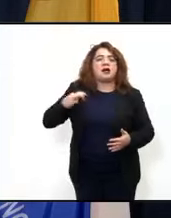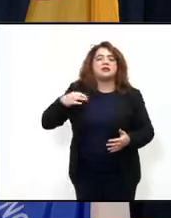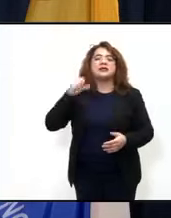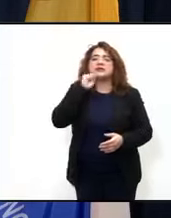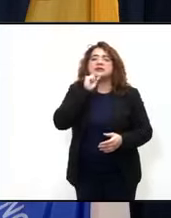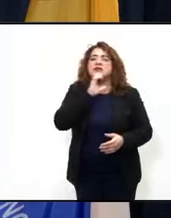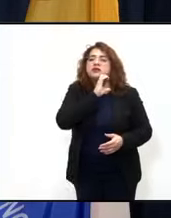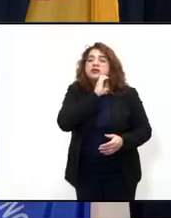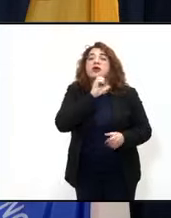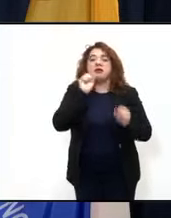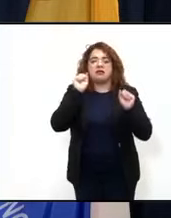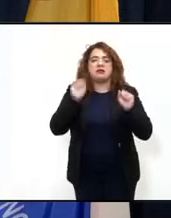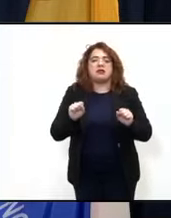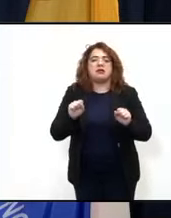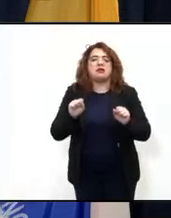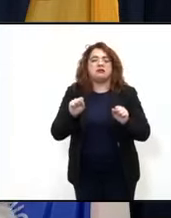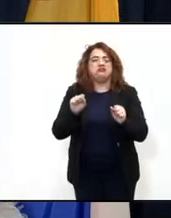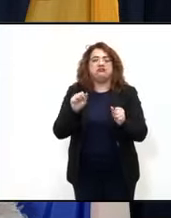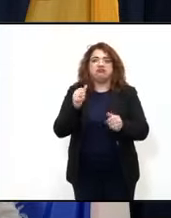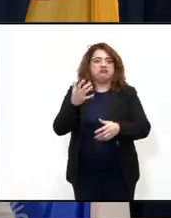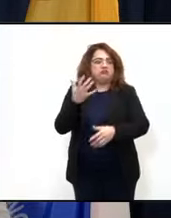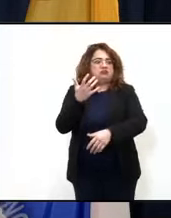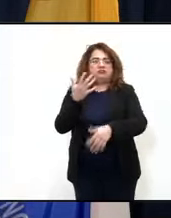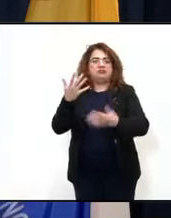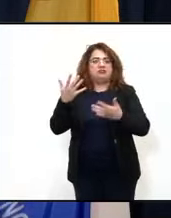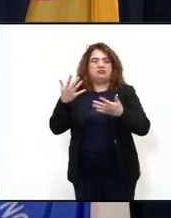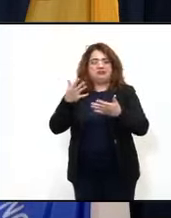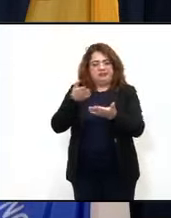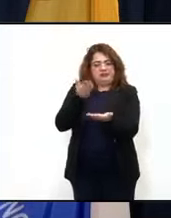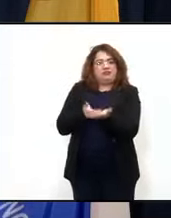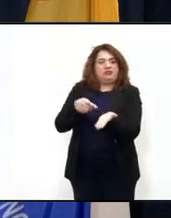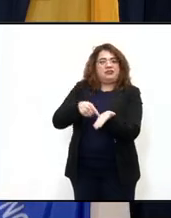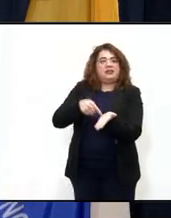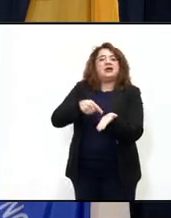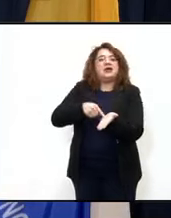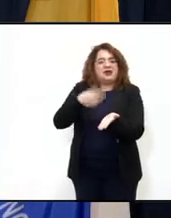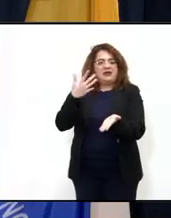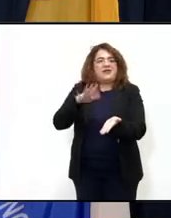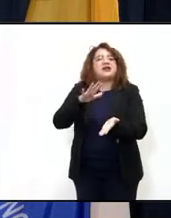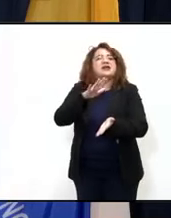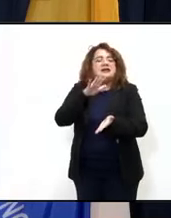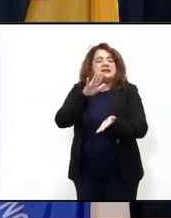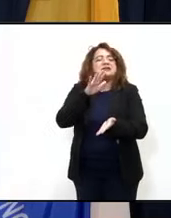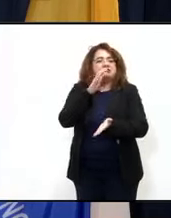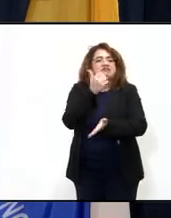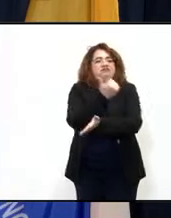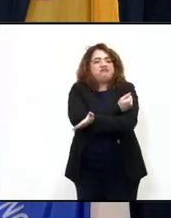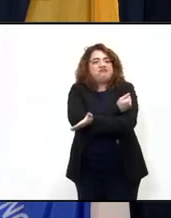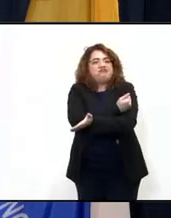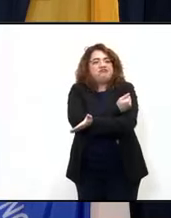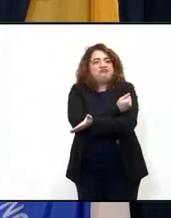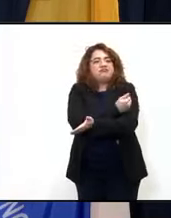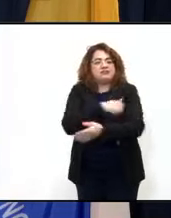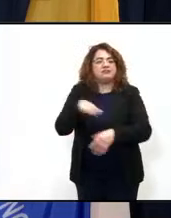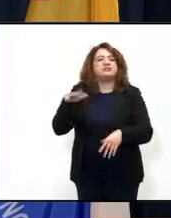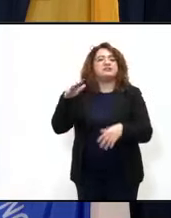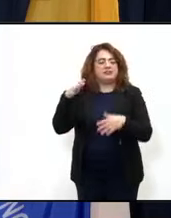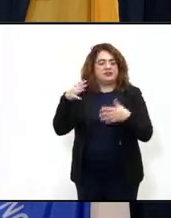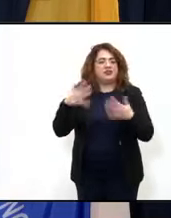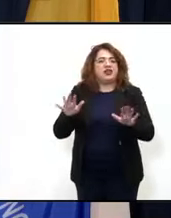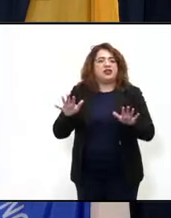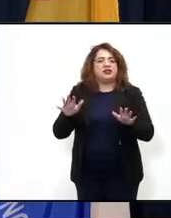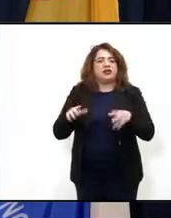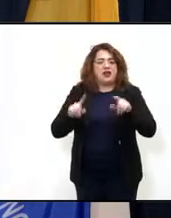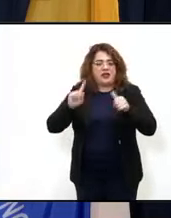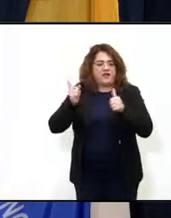fact, we're at 65.8, so almost 66% of all eligible 65 and over seniors have received